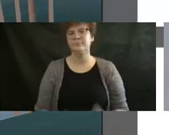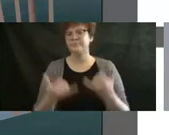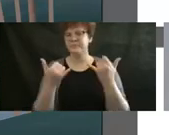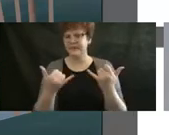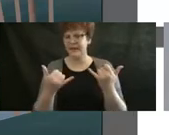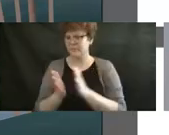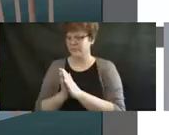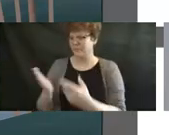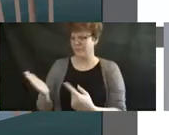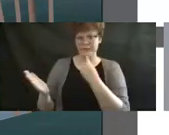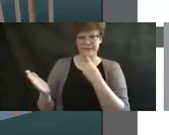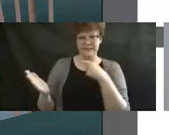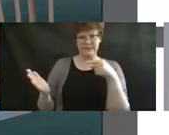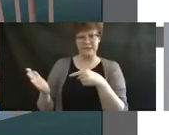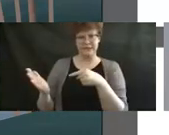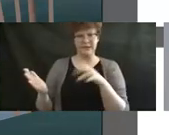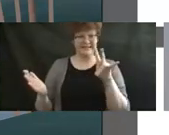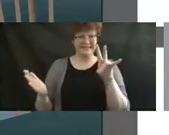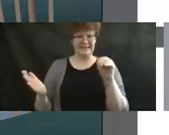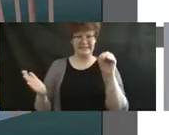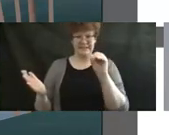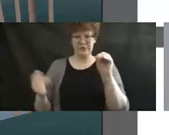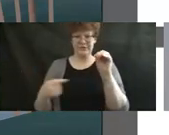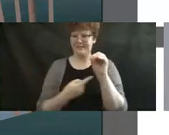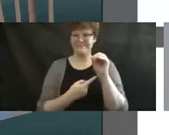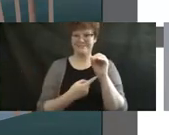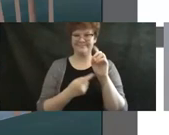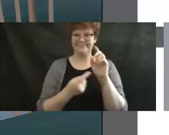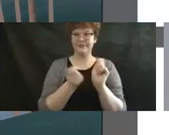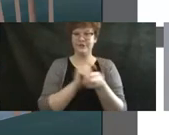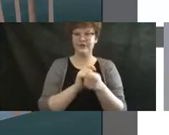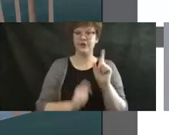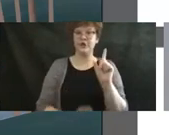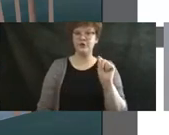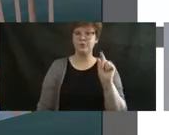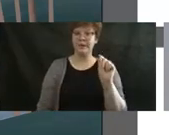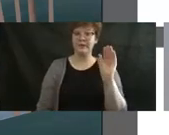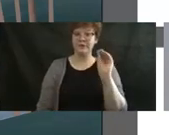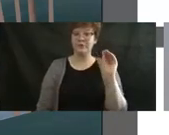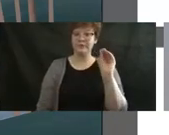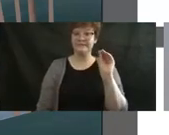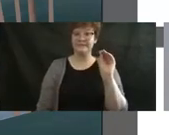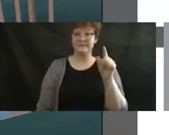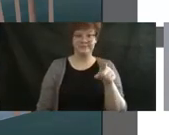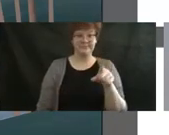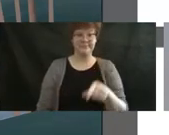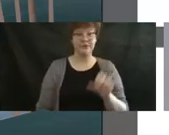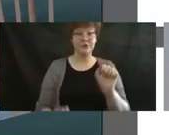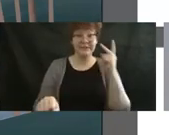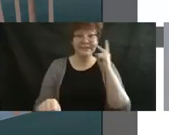to from 70 degrees to 20 degrees. You can see the preview above here about